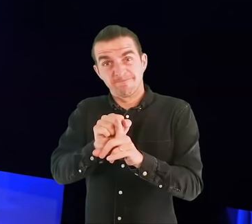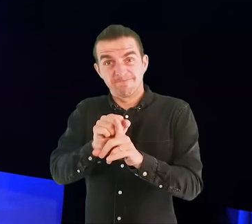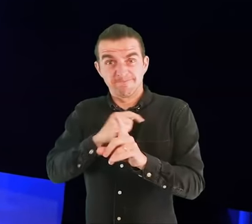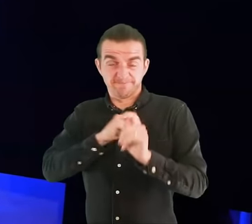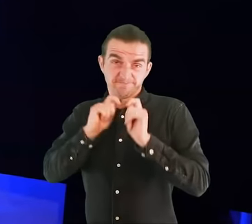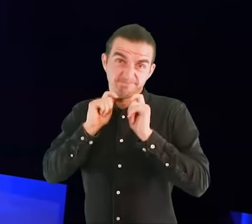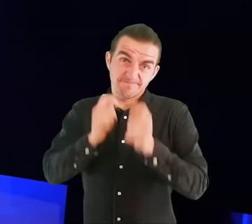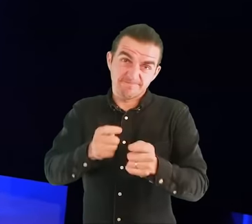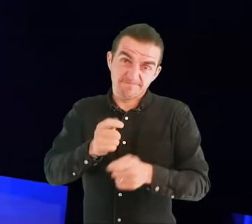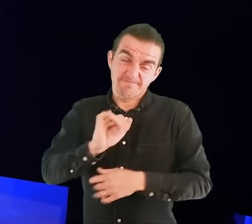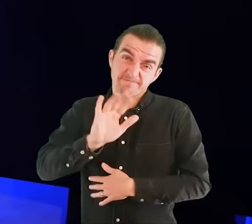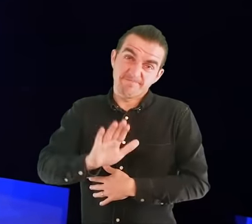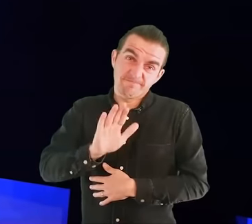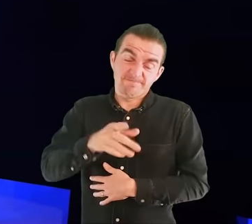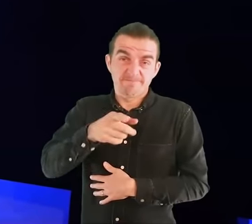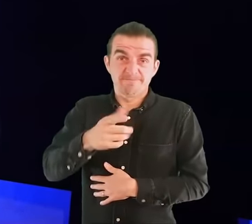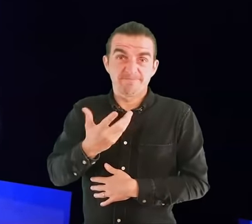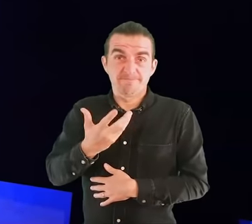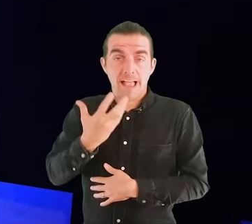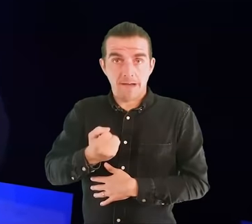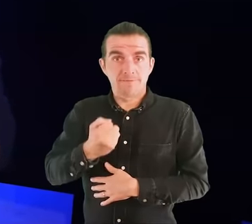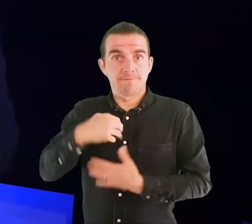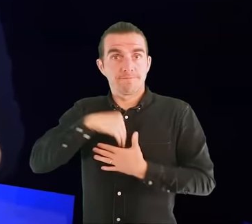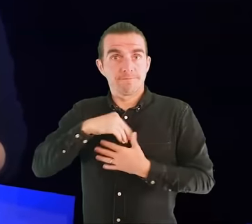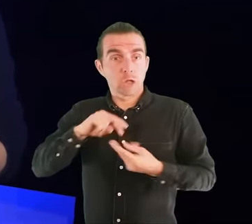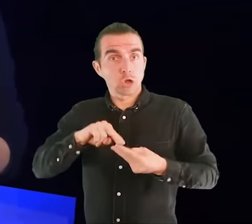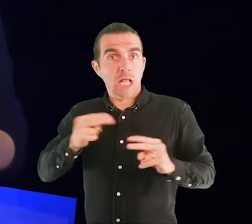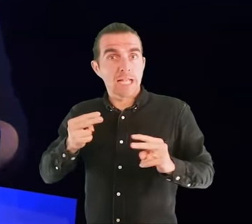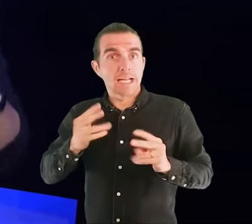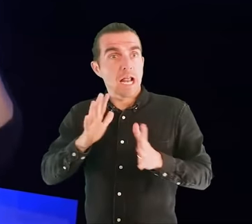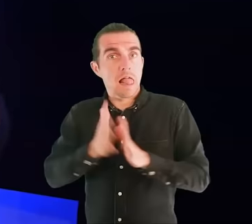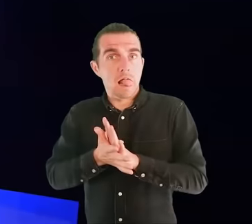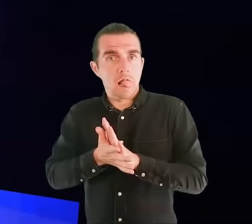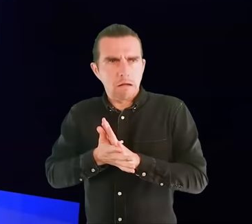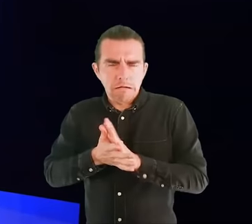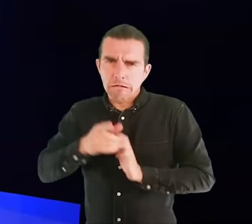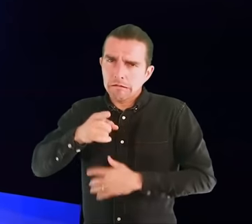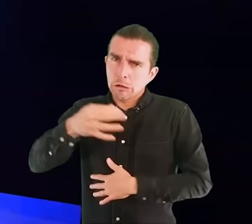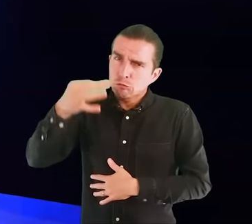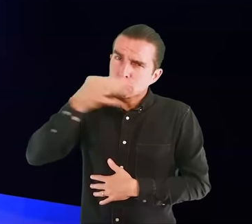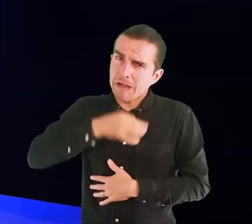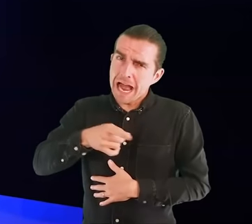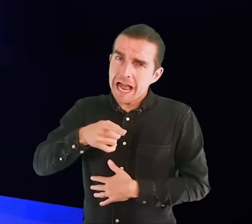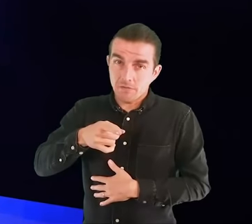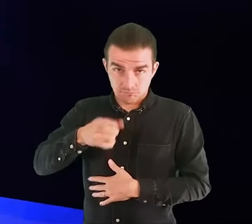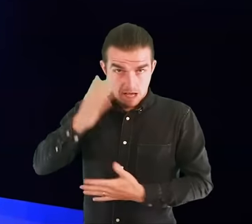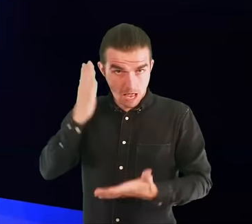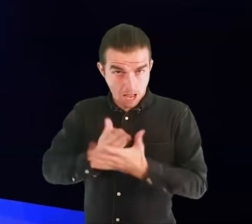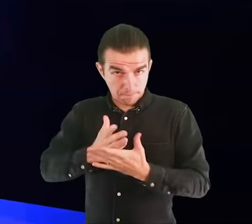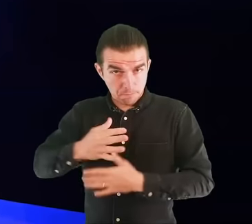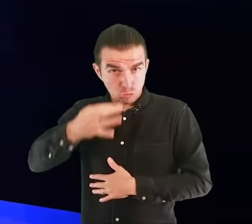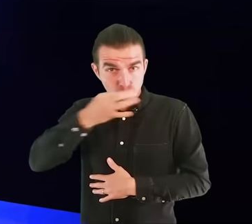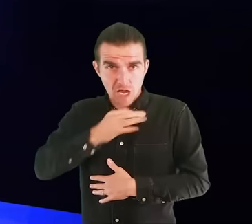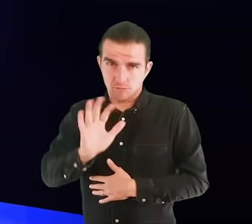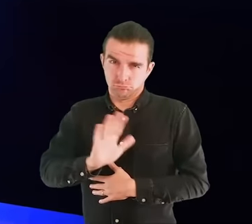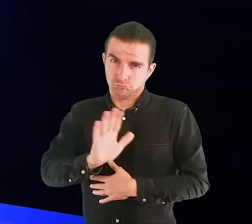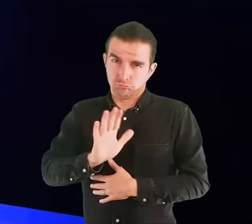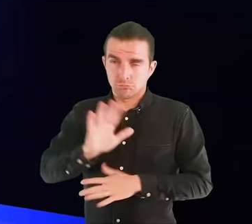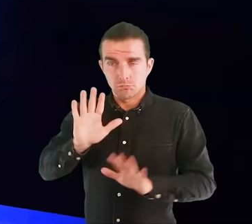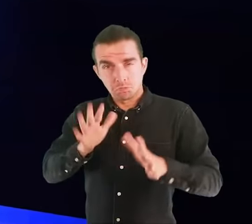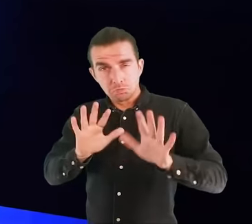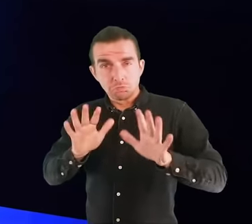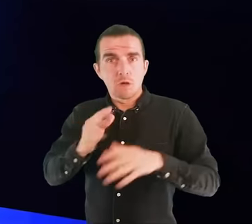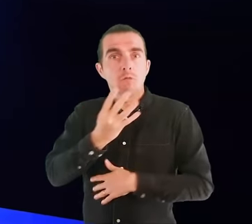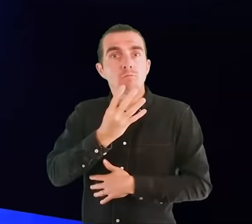my brave next-door neighbor, a 5-year-old boy who has never had a chance to tell his mom how much he loves